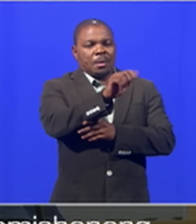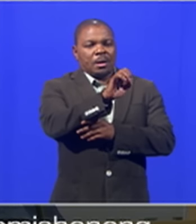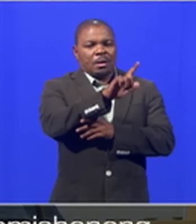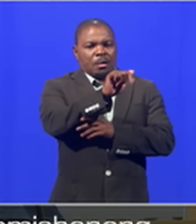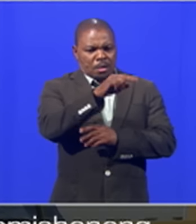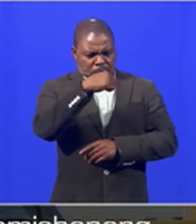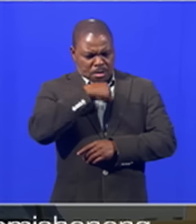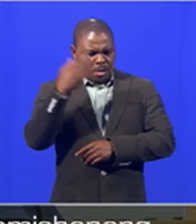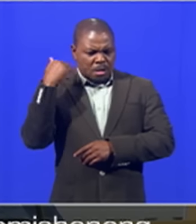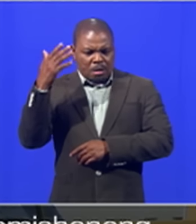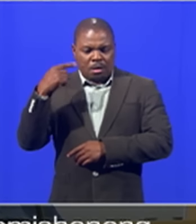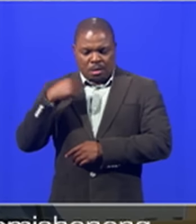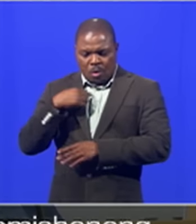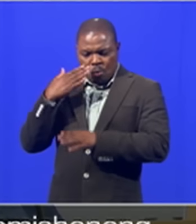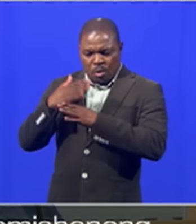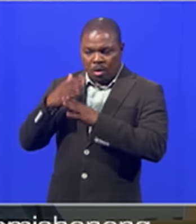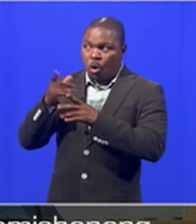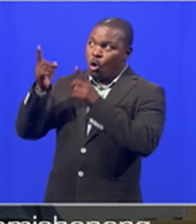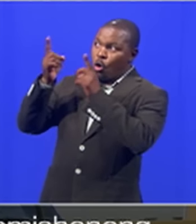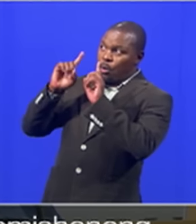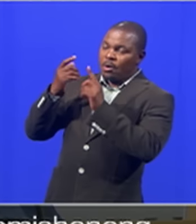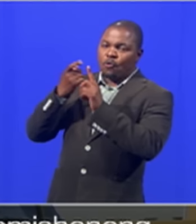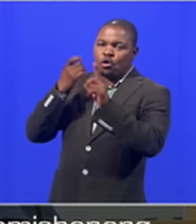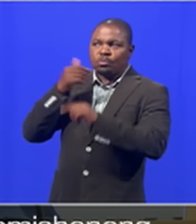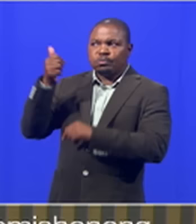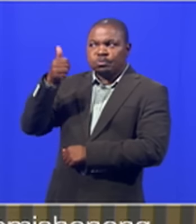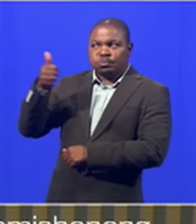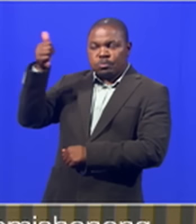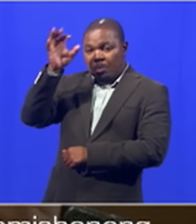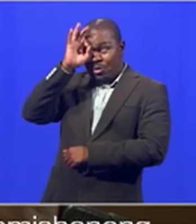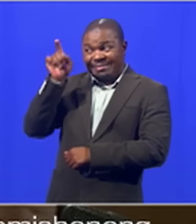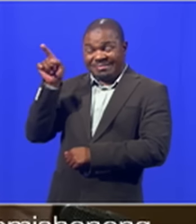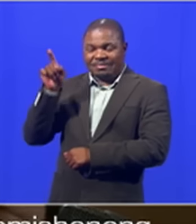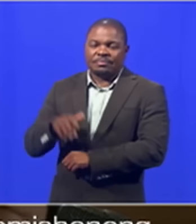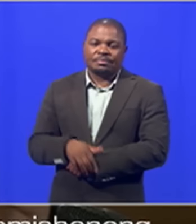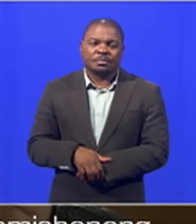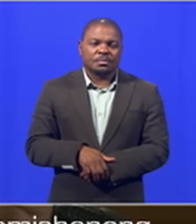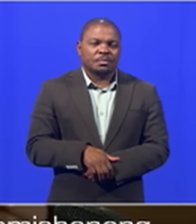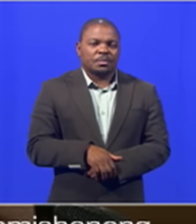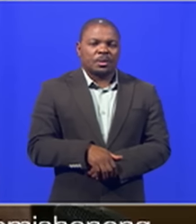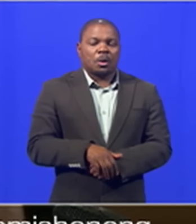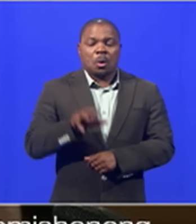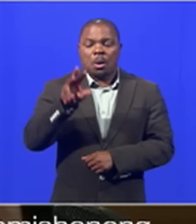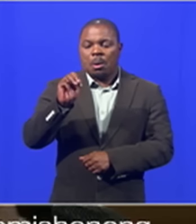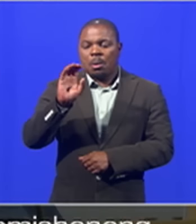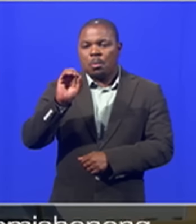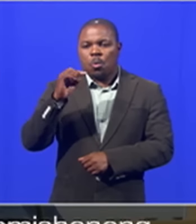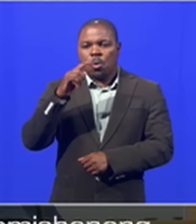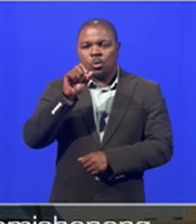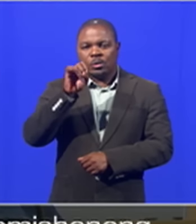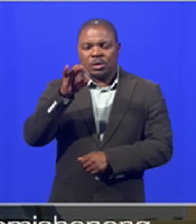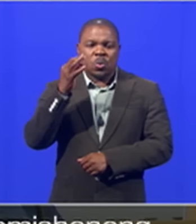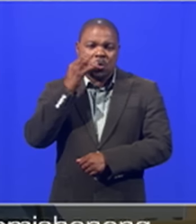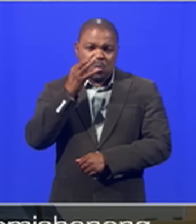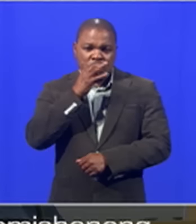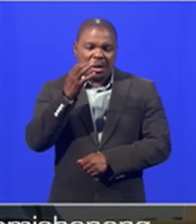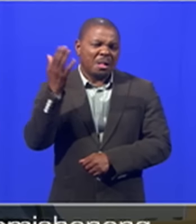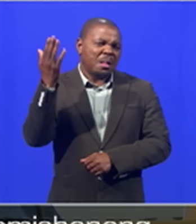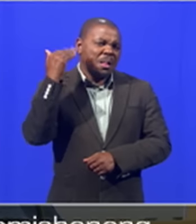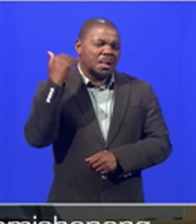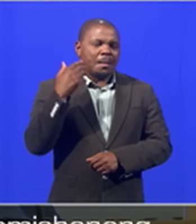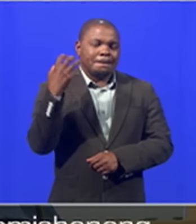my task orders received from my handler. Gape Mogotsi o tlhalositse gore go begwa tona ya maloba